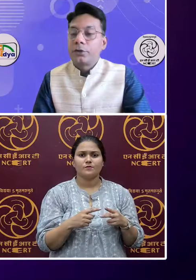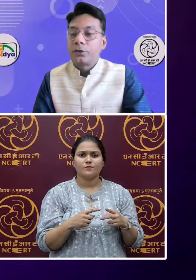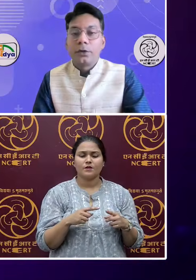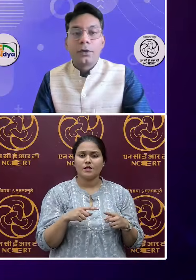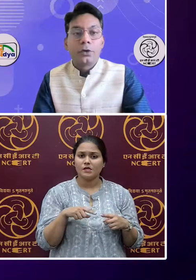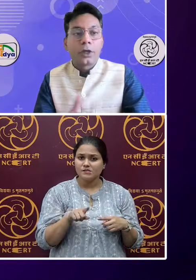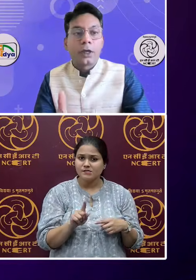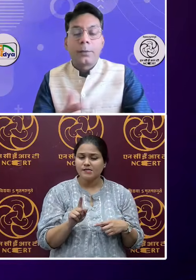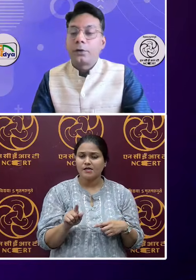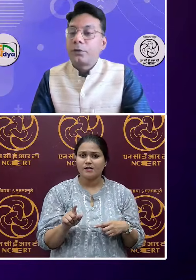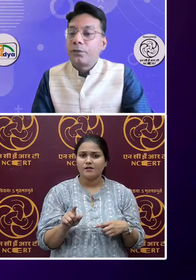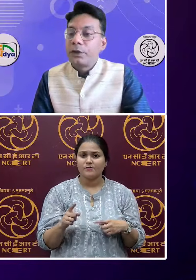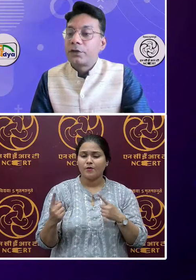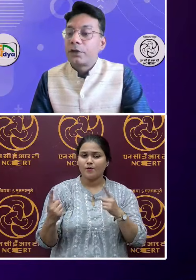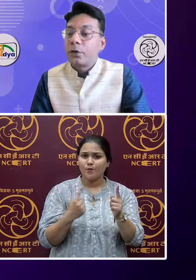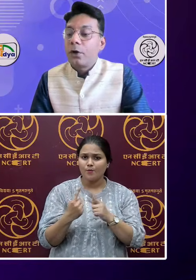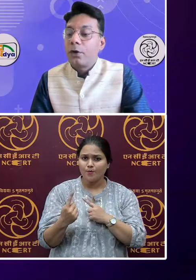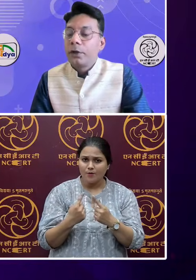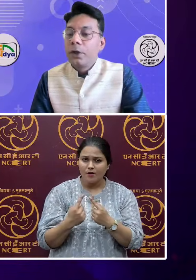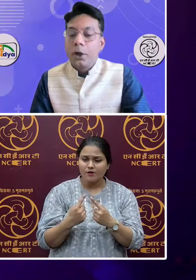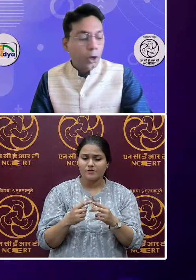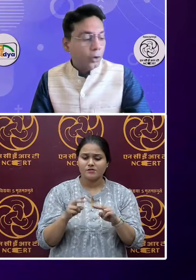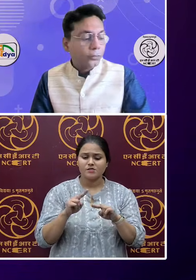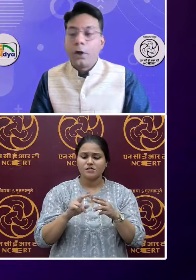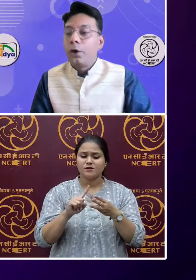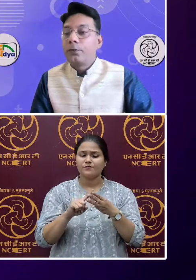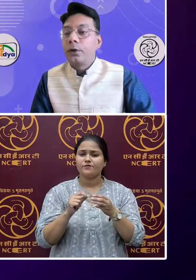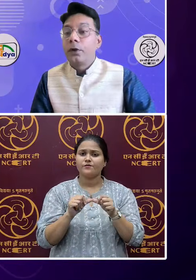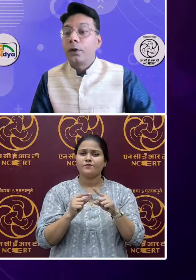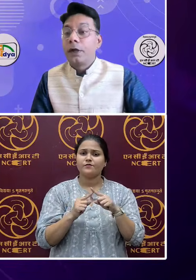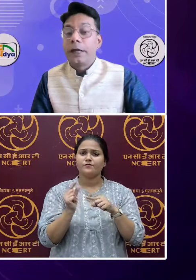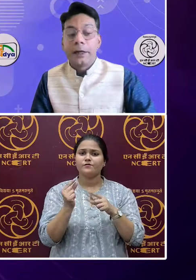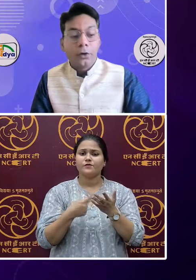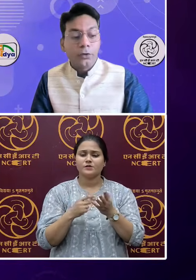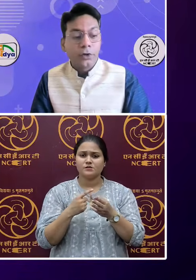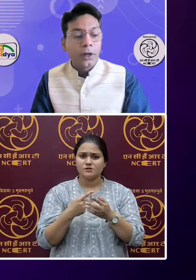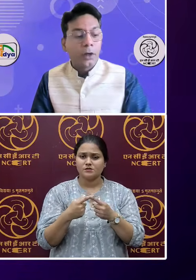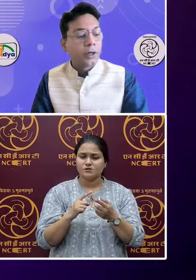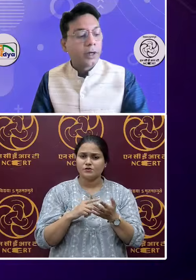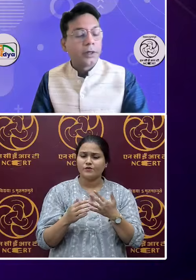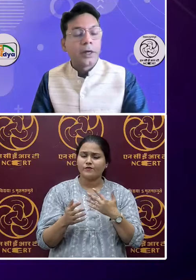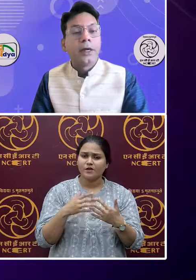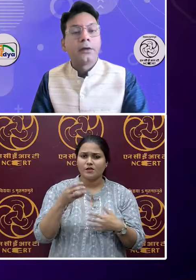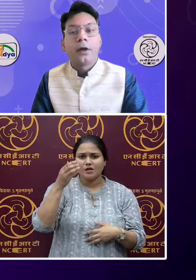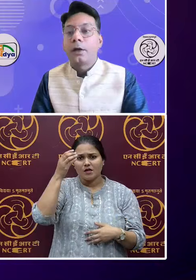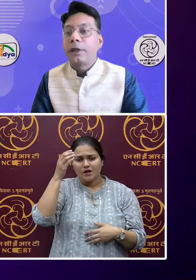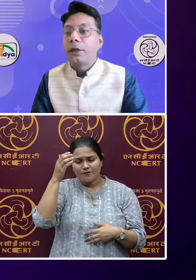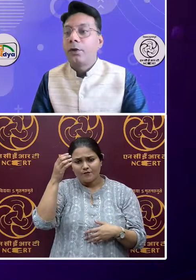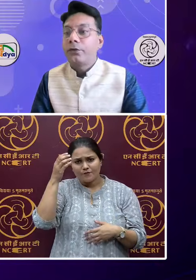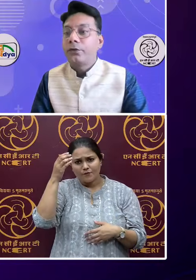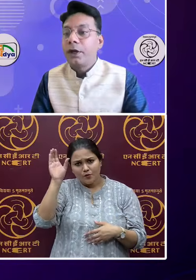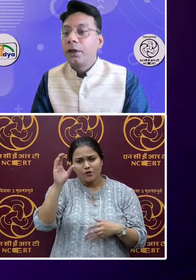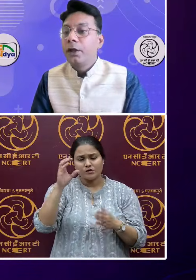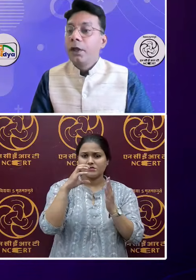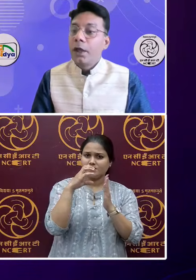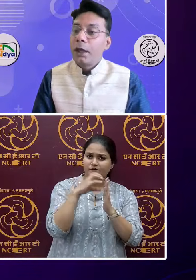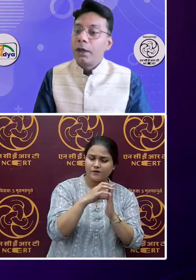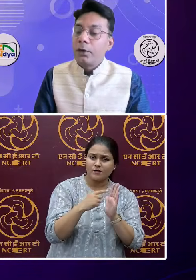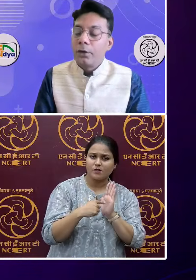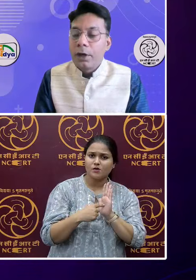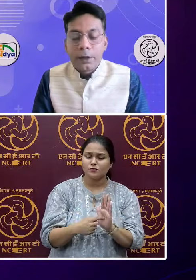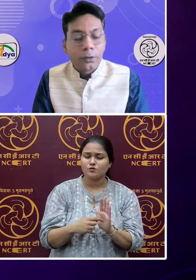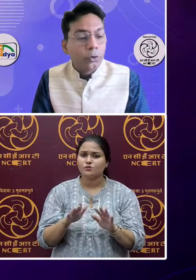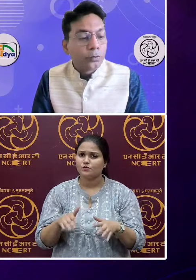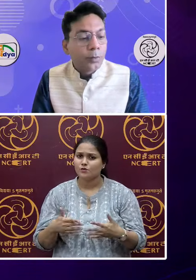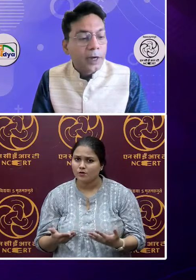be talking about the features of content hosting, how the content are being hosted